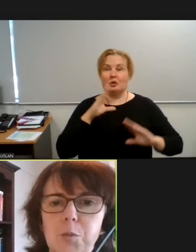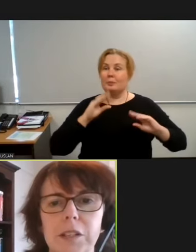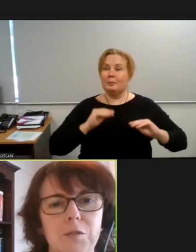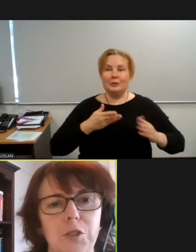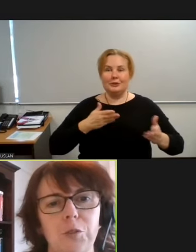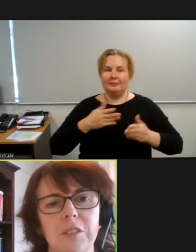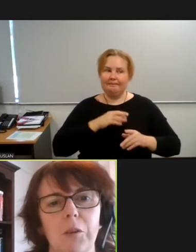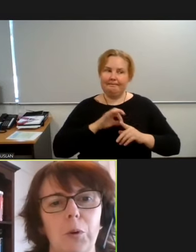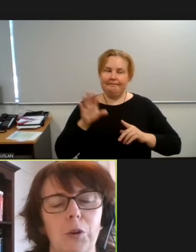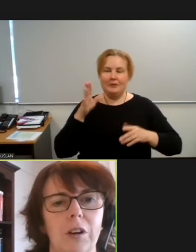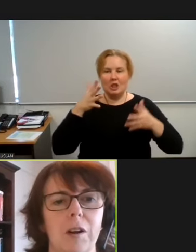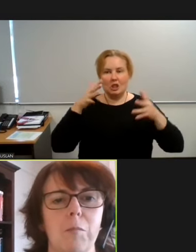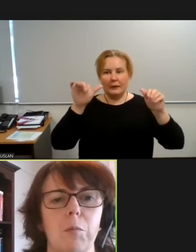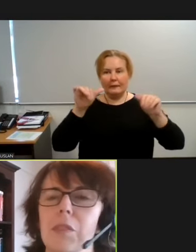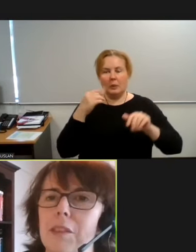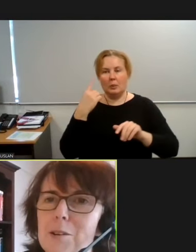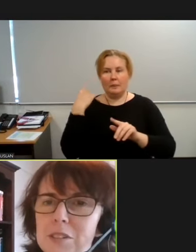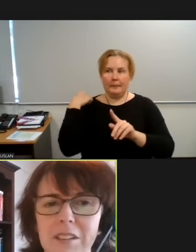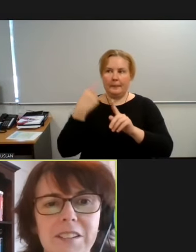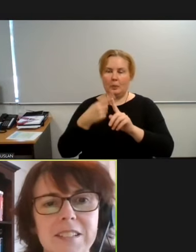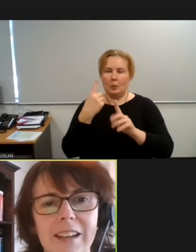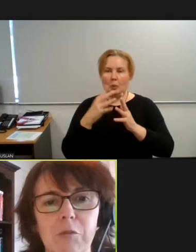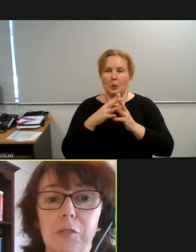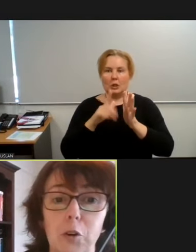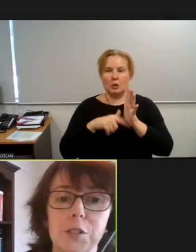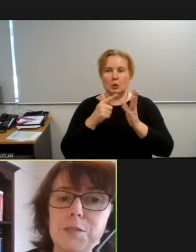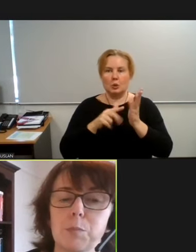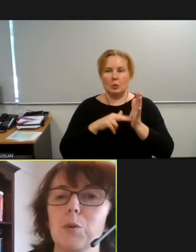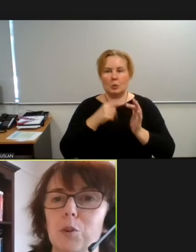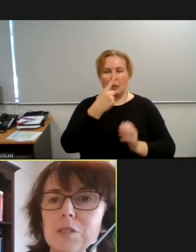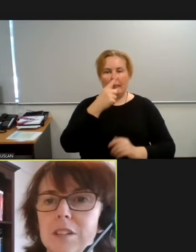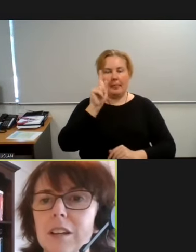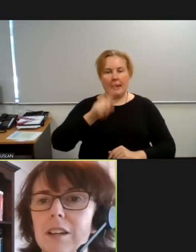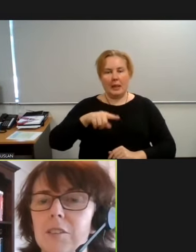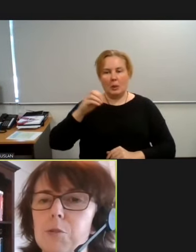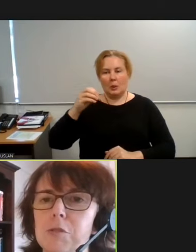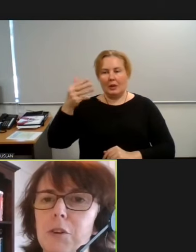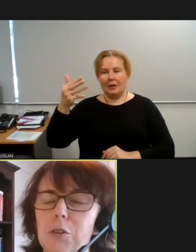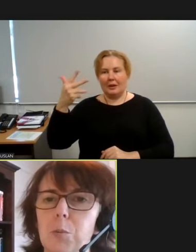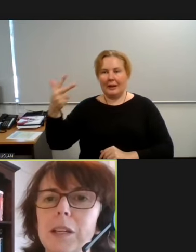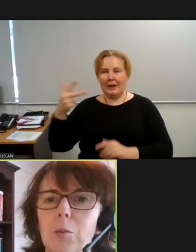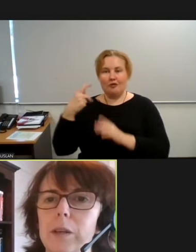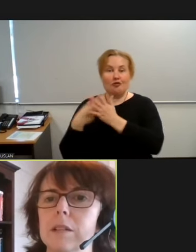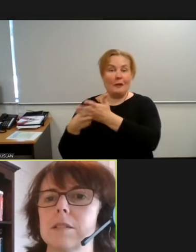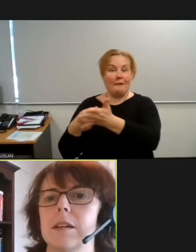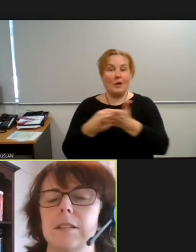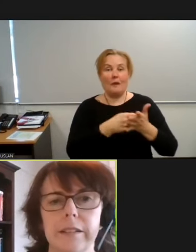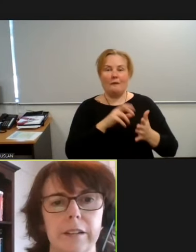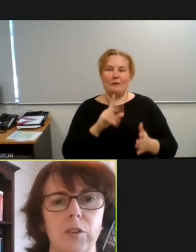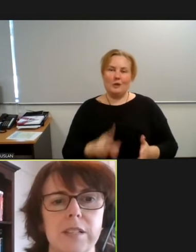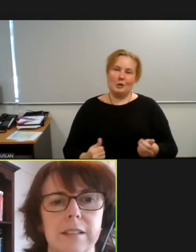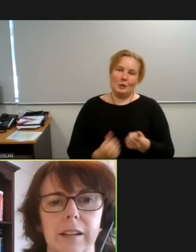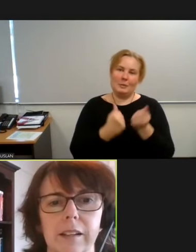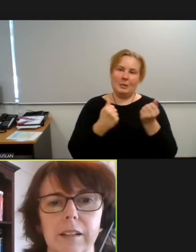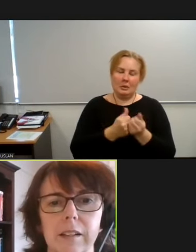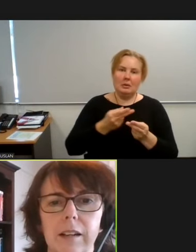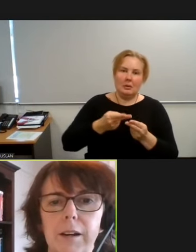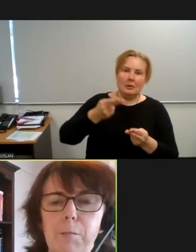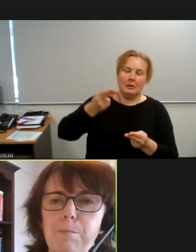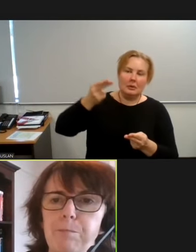in the last week of June, there were 1,098 referrals for support, and those referrals week on week are steadily